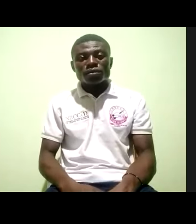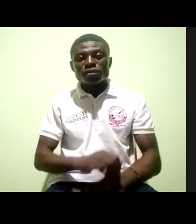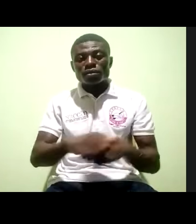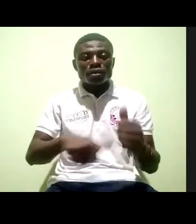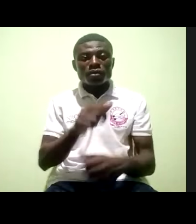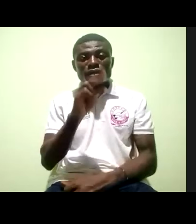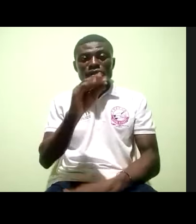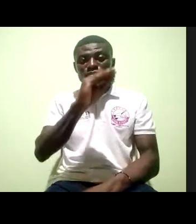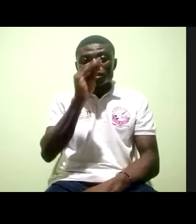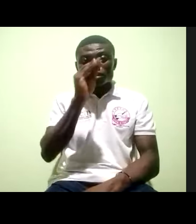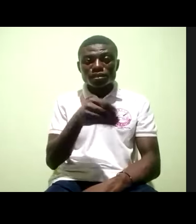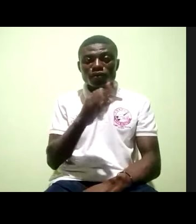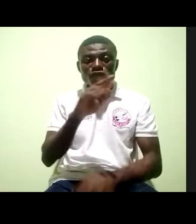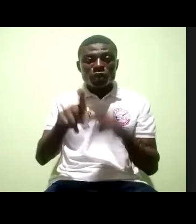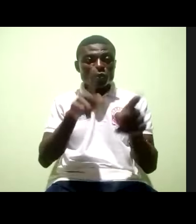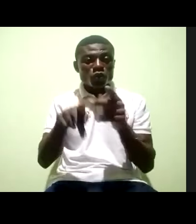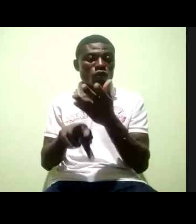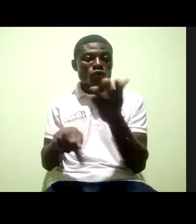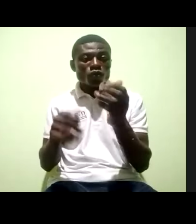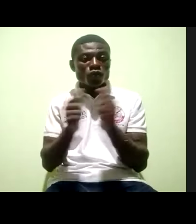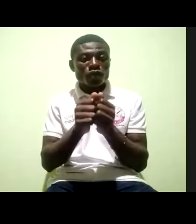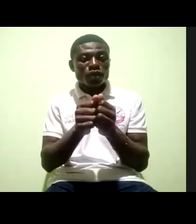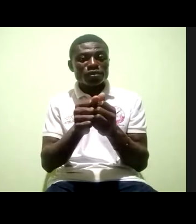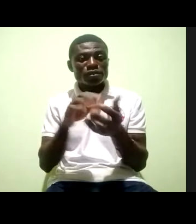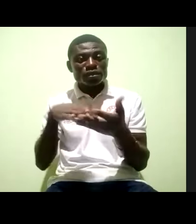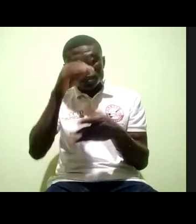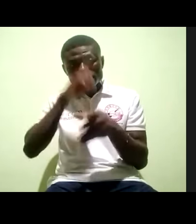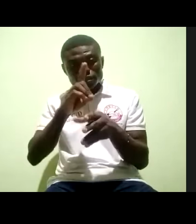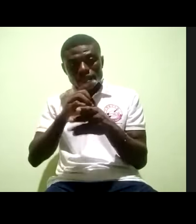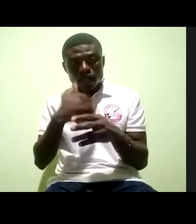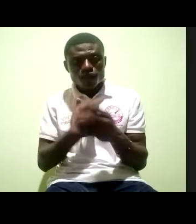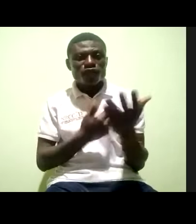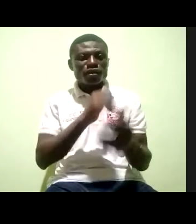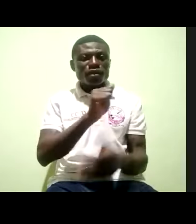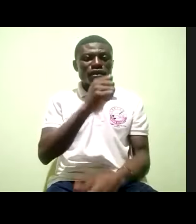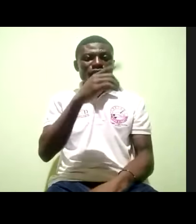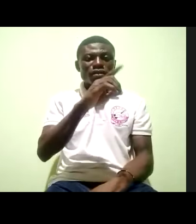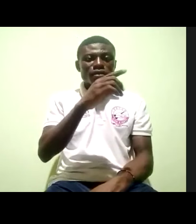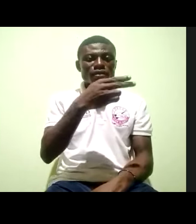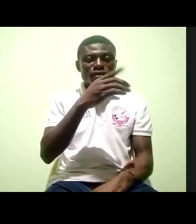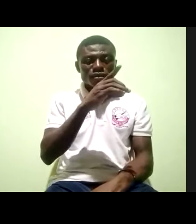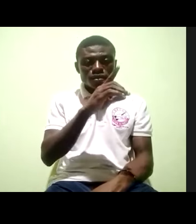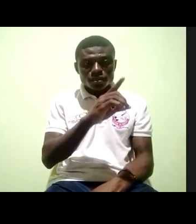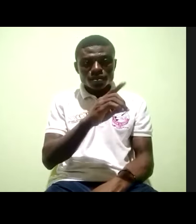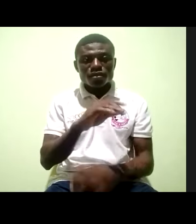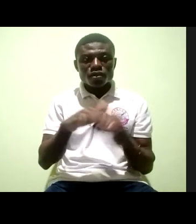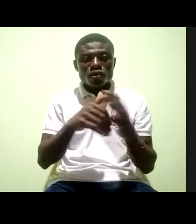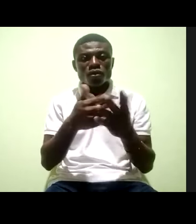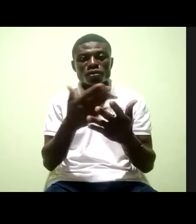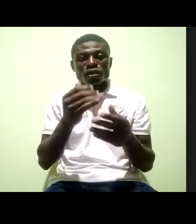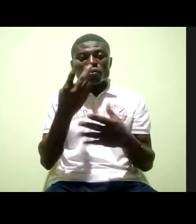30% of the people with dyslexia have a relative who has it. So it is genetically, both the situations